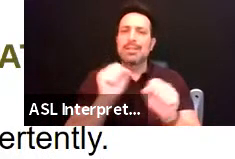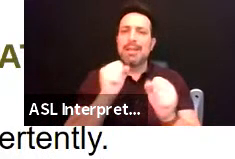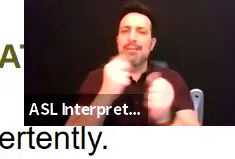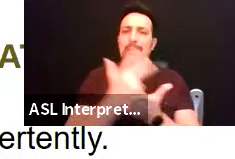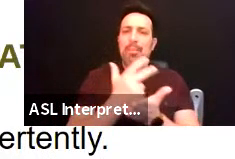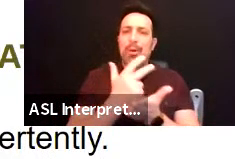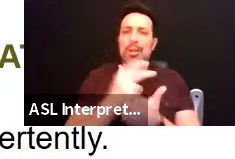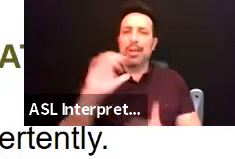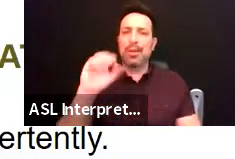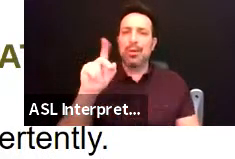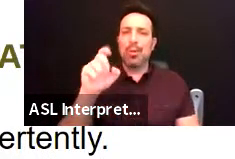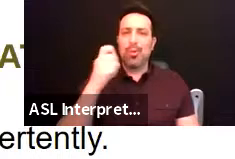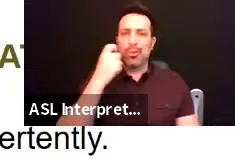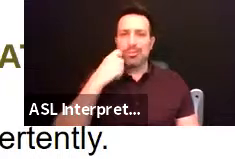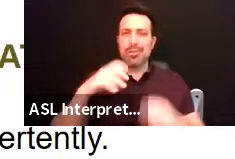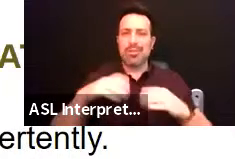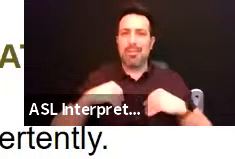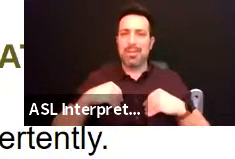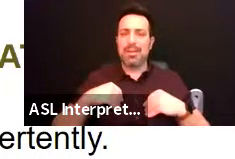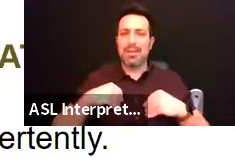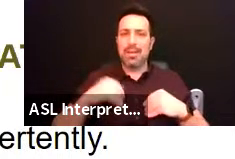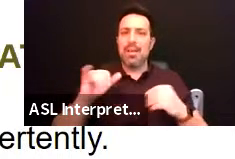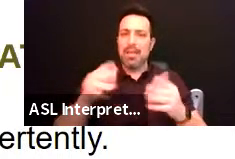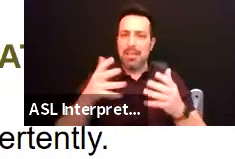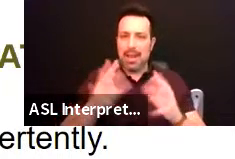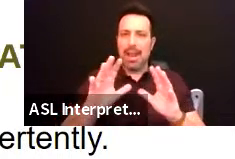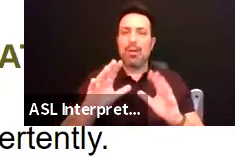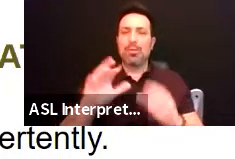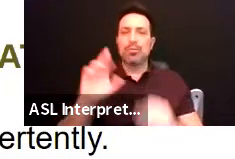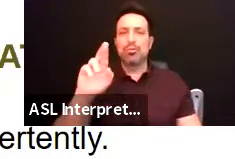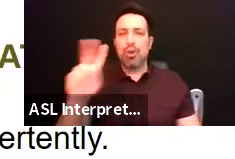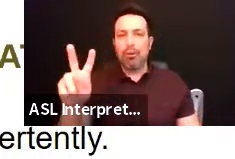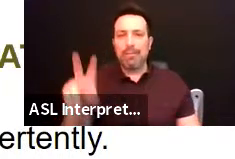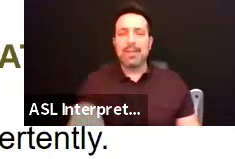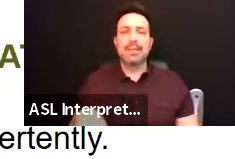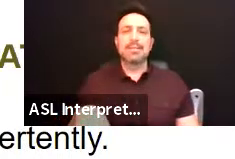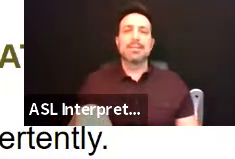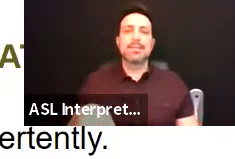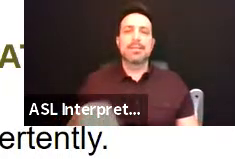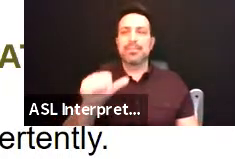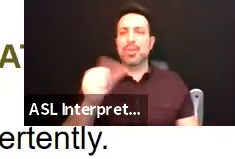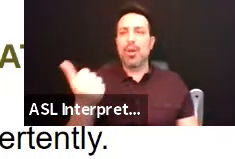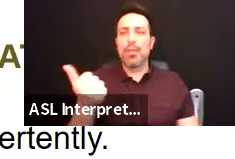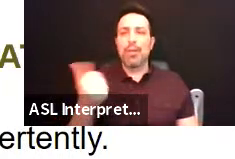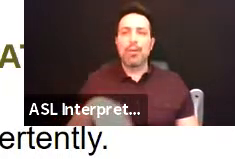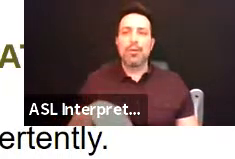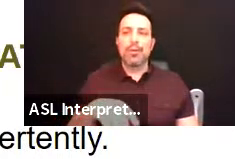just adopted, which allows RVs and other